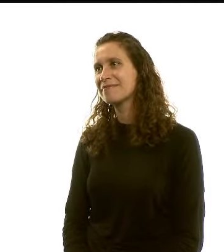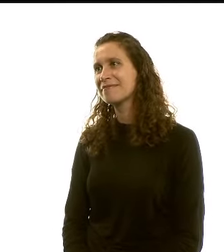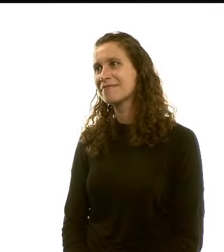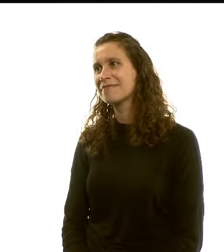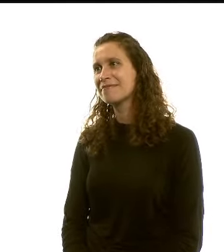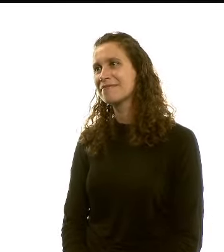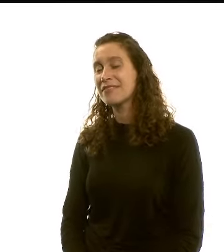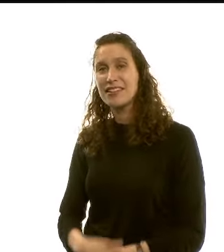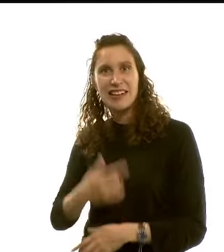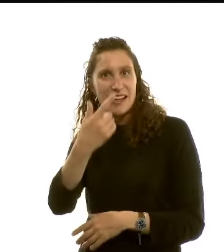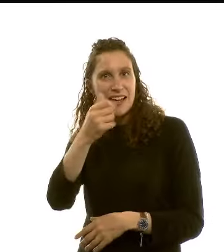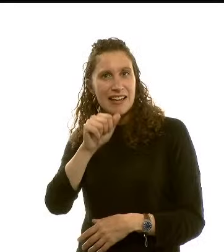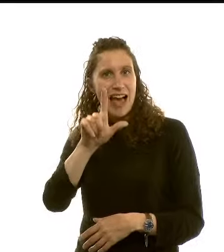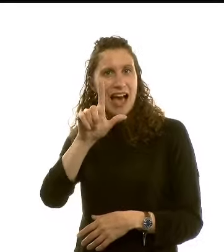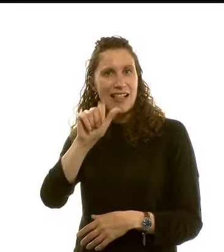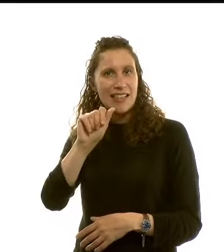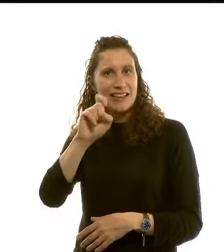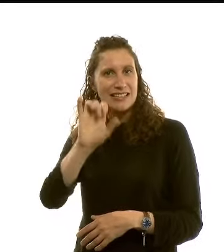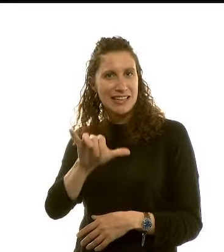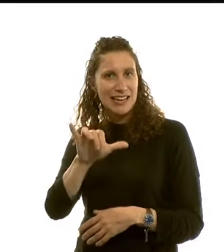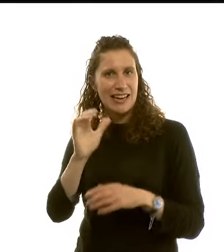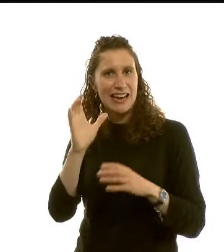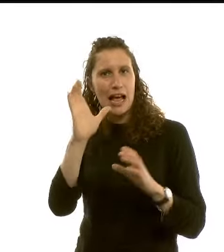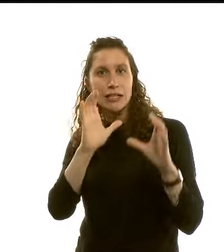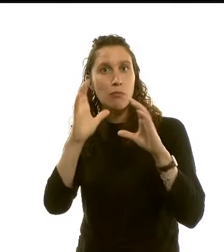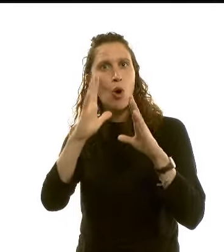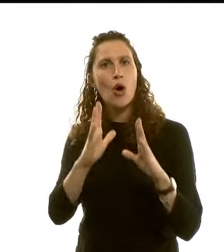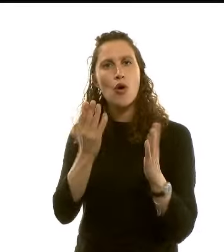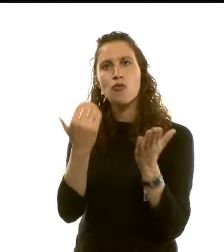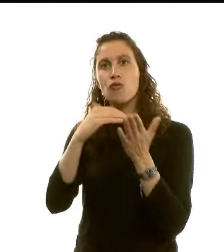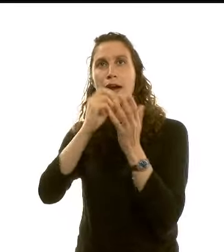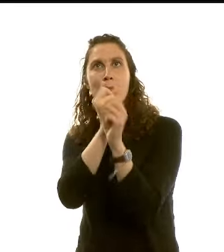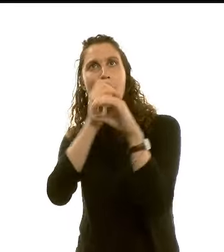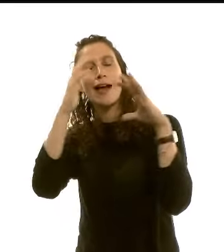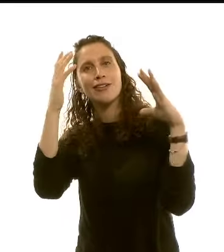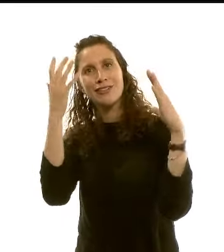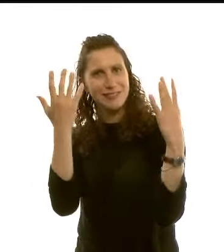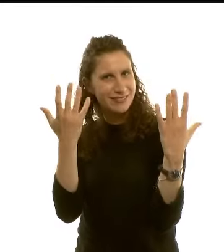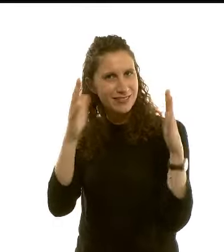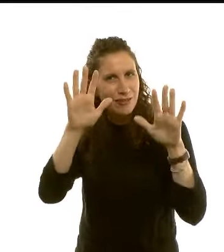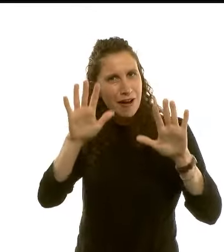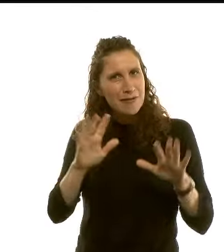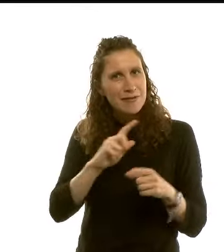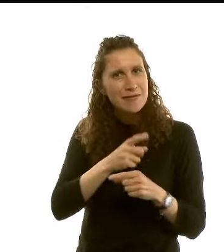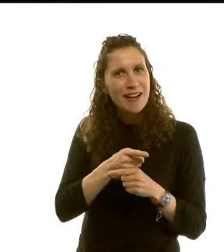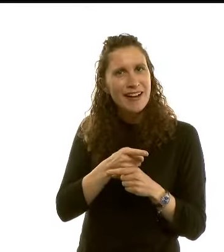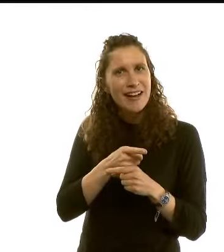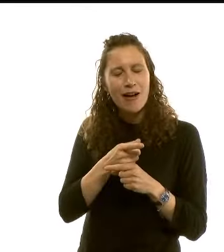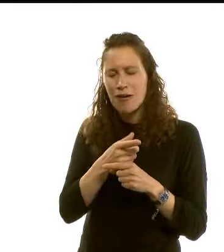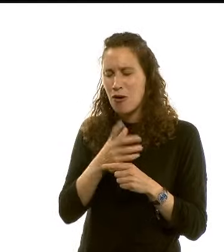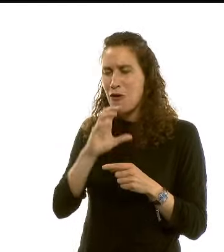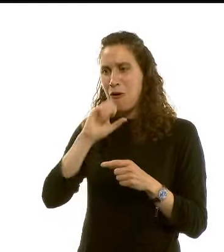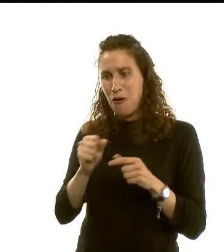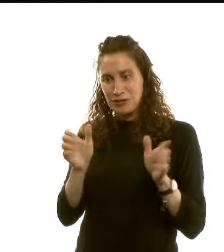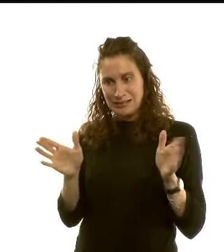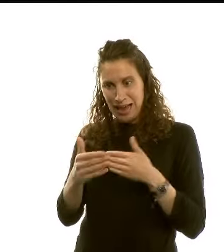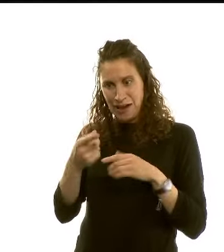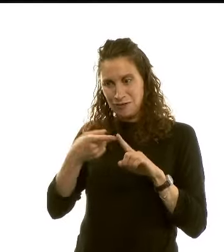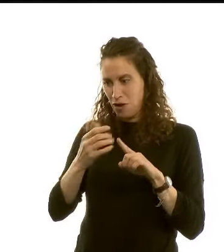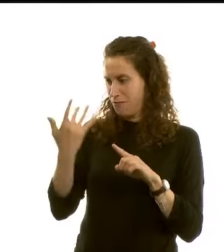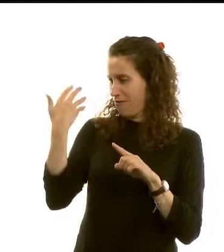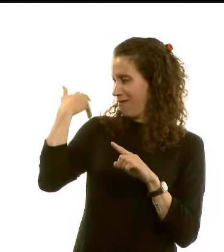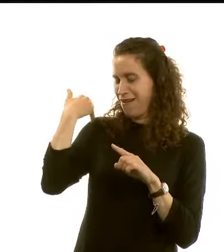Nice. The Galaxy Explorer reimagined, isn't it? Incredible, the power that those old sets from childhood can have. Yeah,